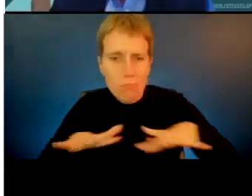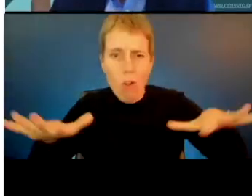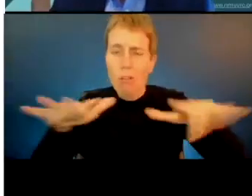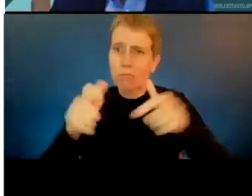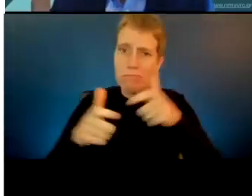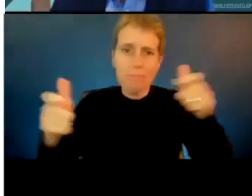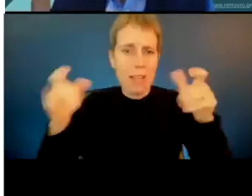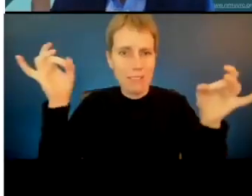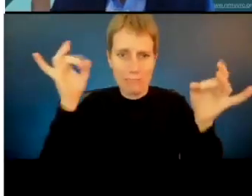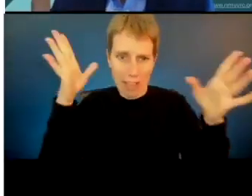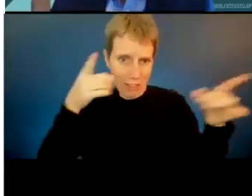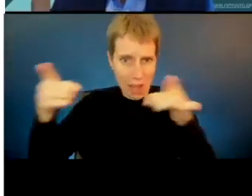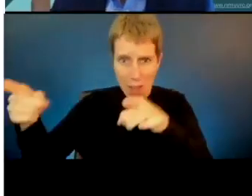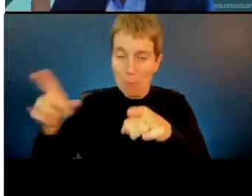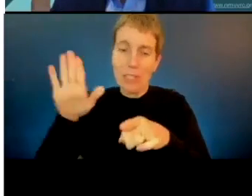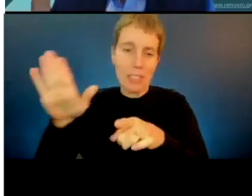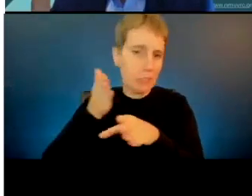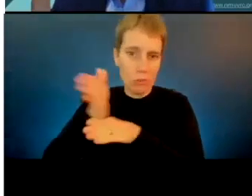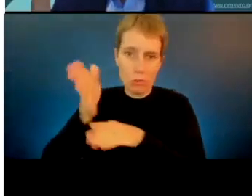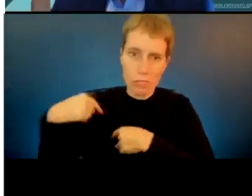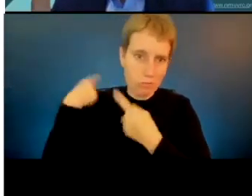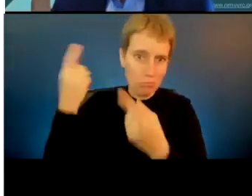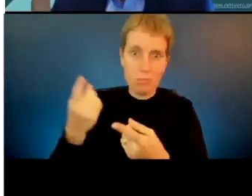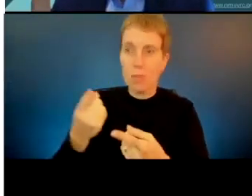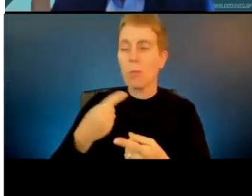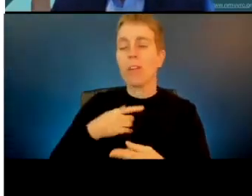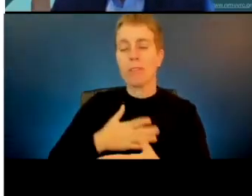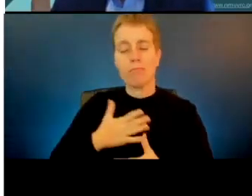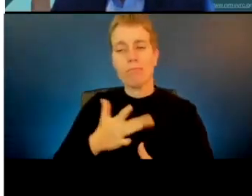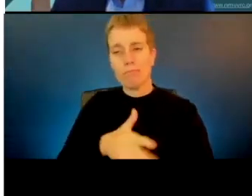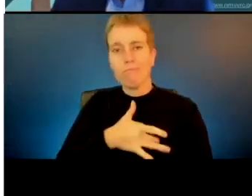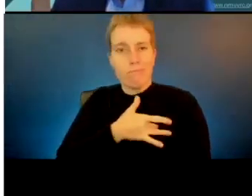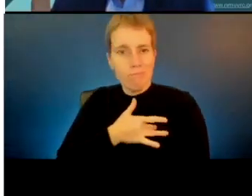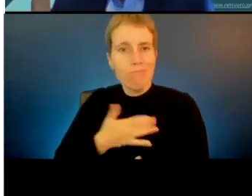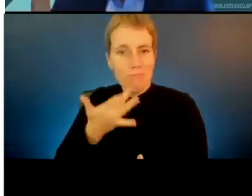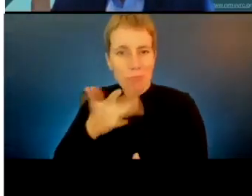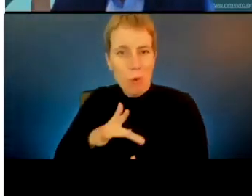him as a longtime consultant to our important work.